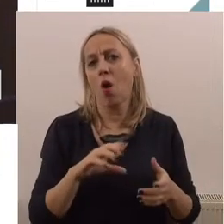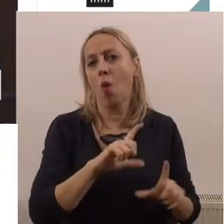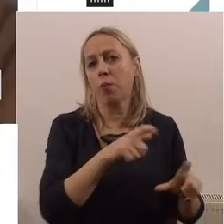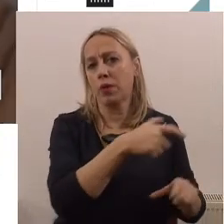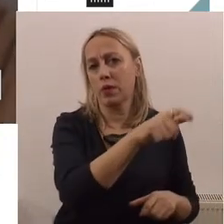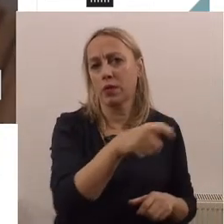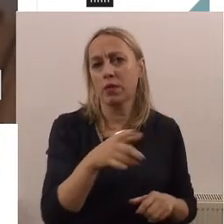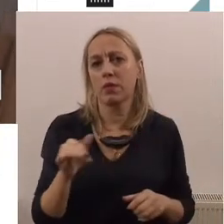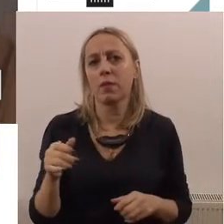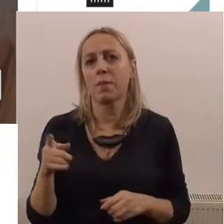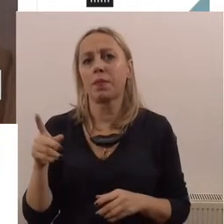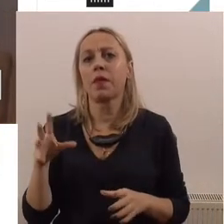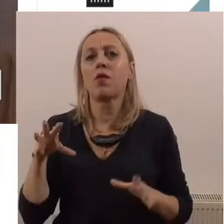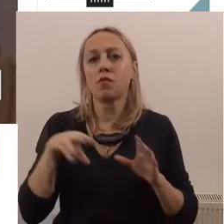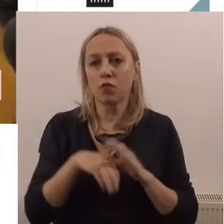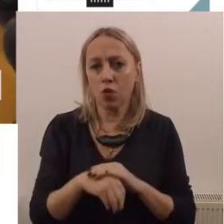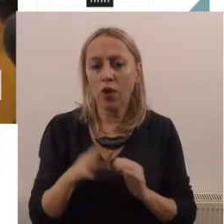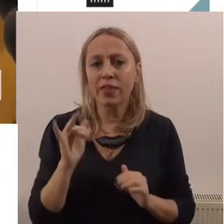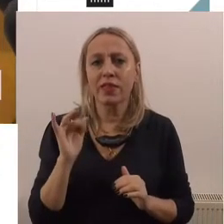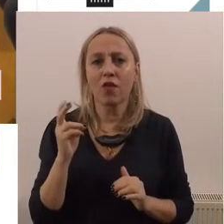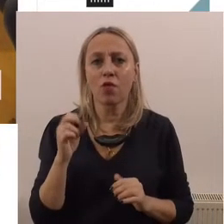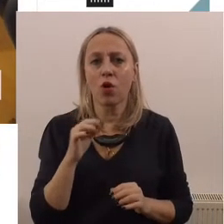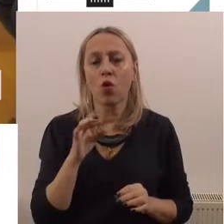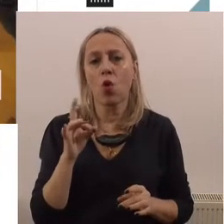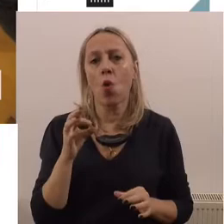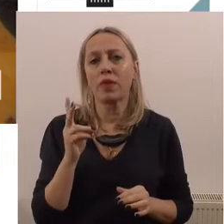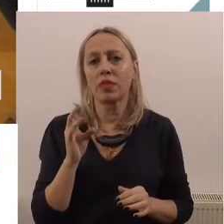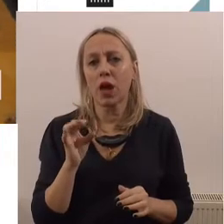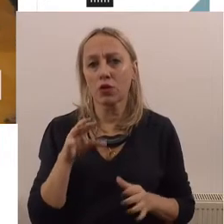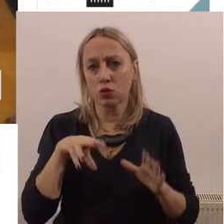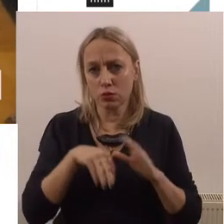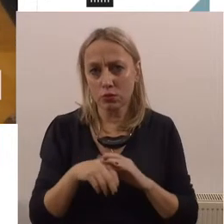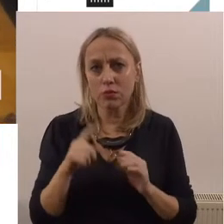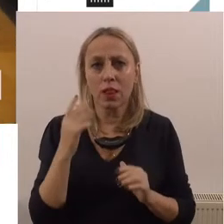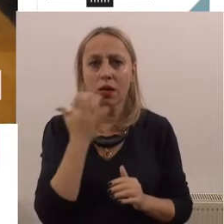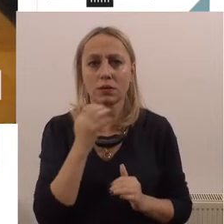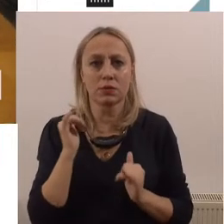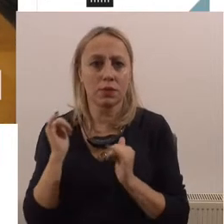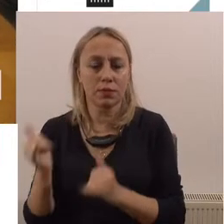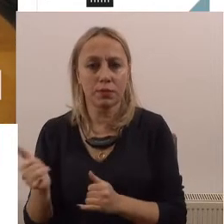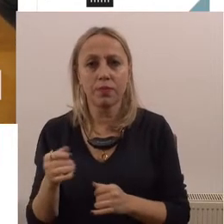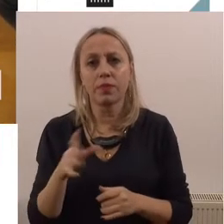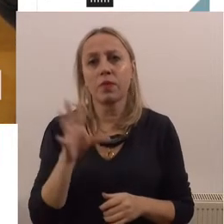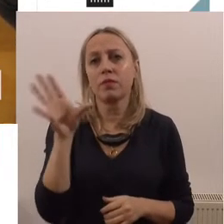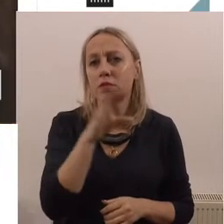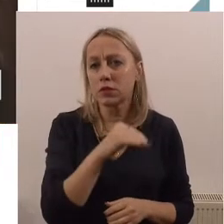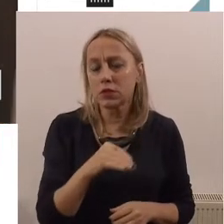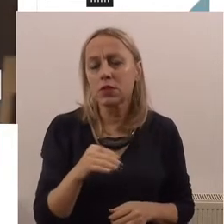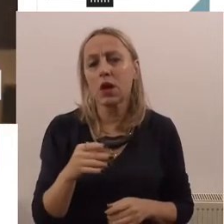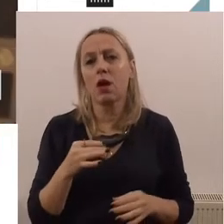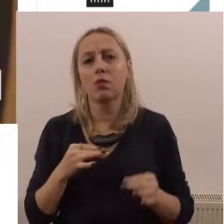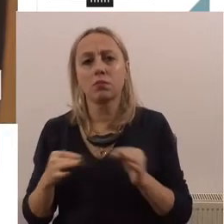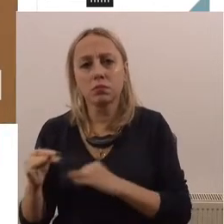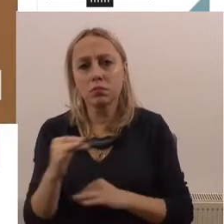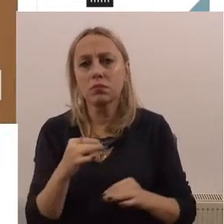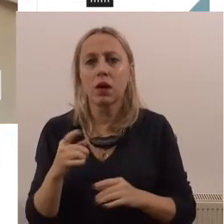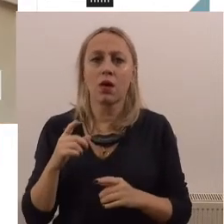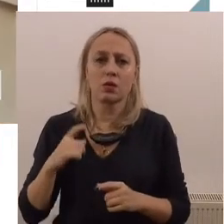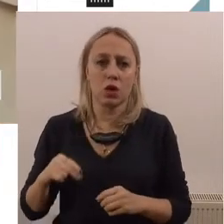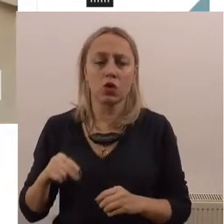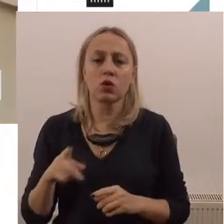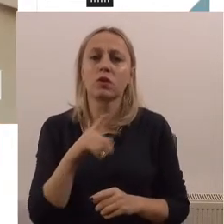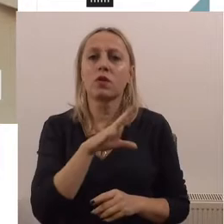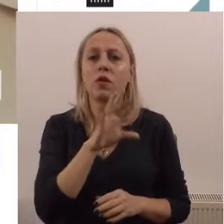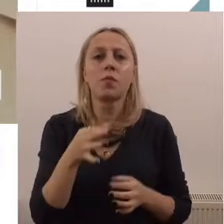objects. The museum team has a qualified audio descriptive expert. The staff takes regular trainings to learn how to work with people with special